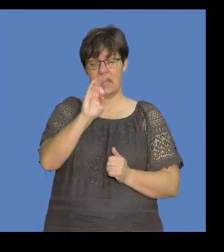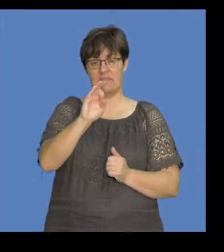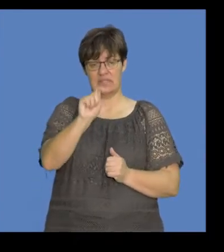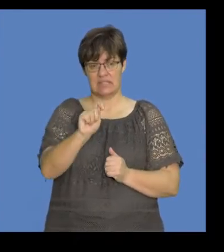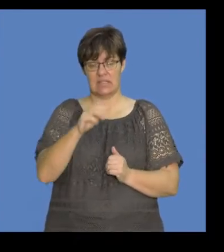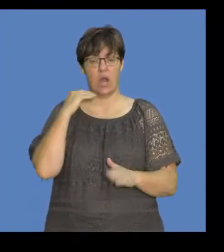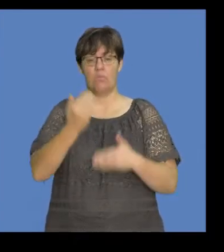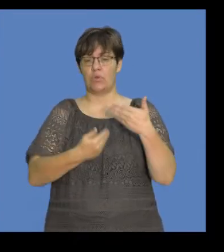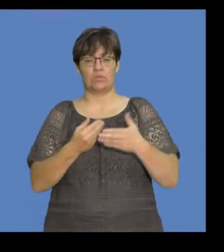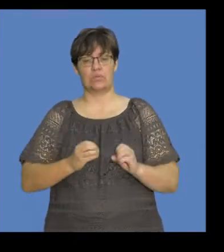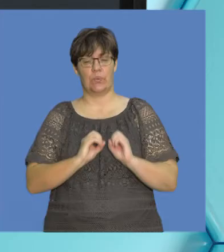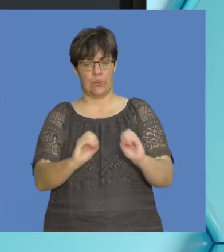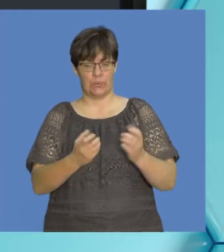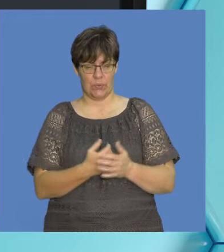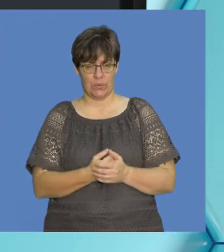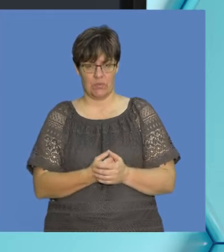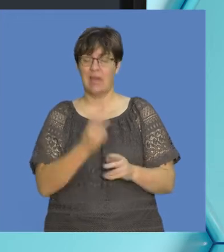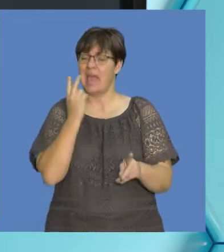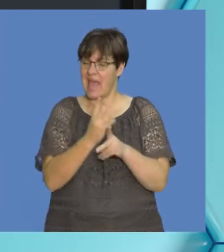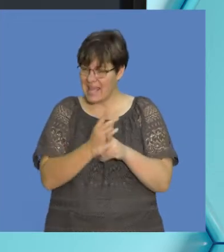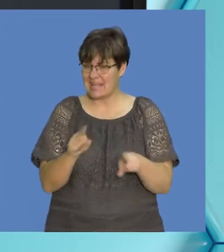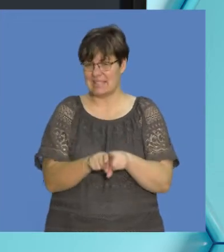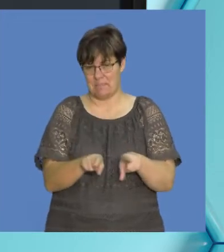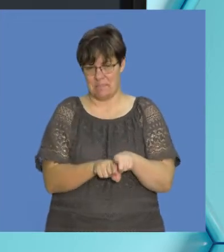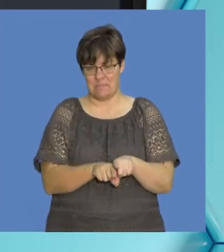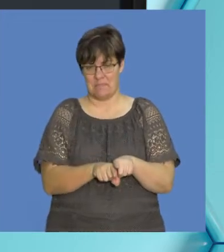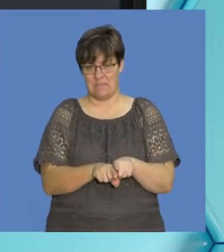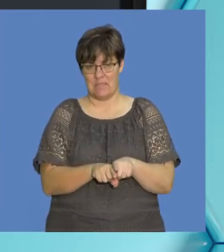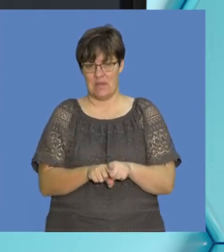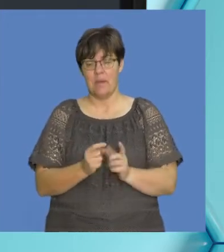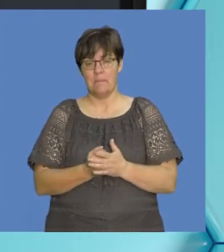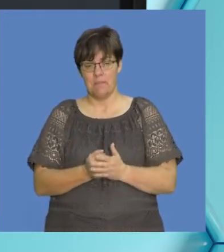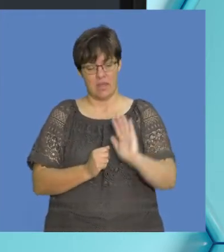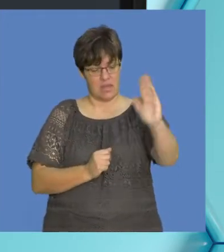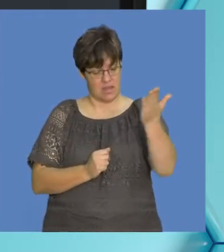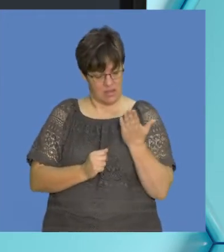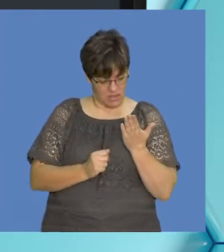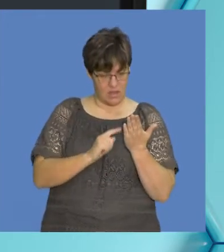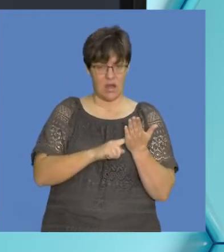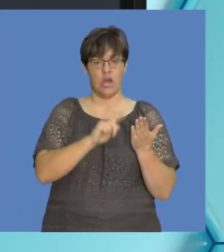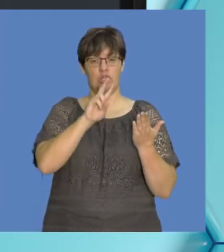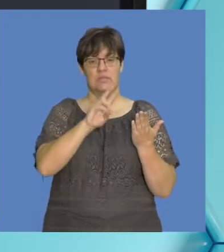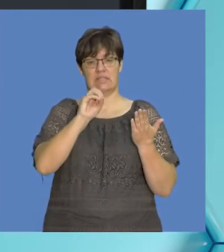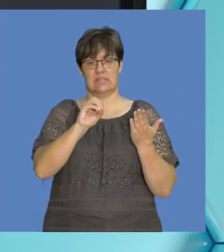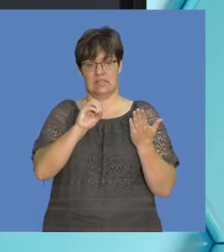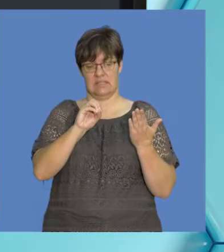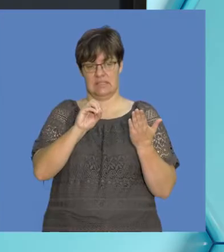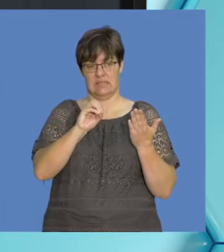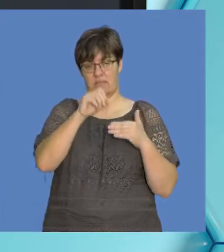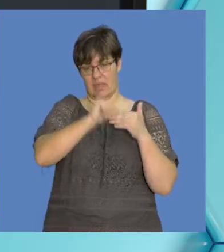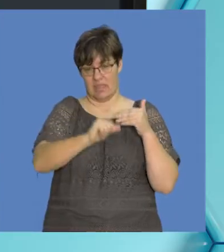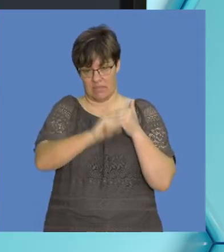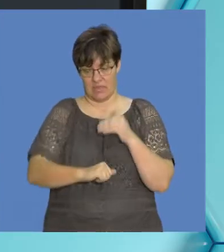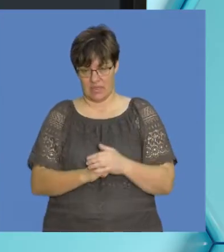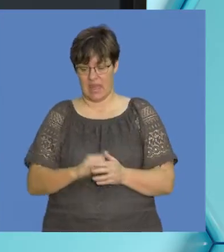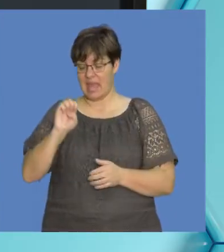not processed. Simple. Again, you have received your bank statement by the 20th of the month, and you